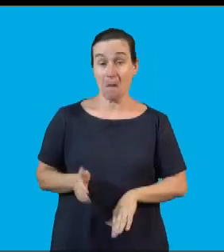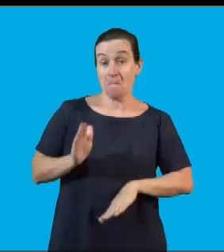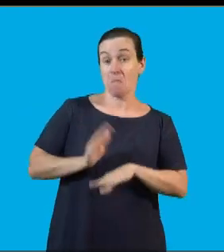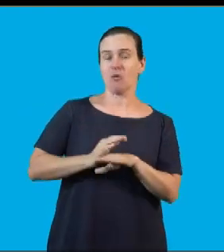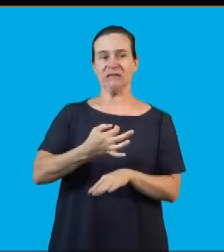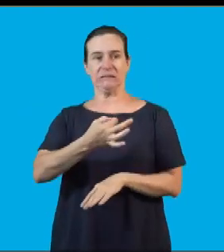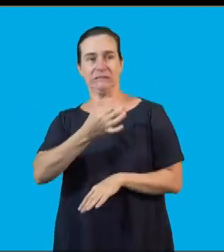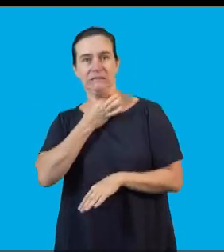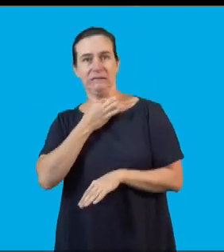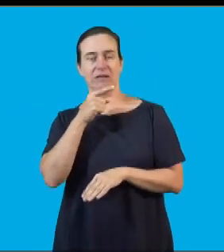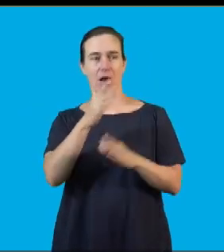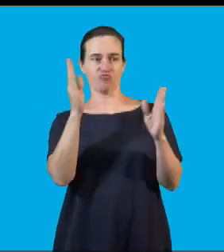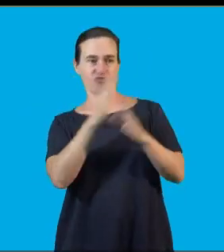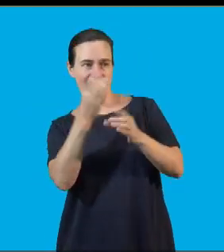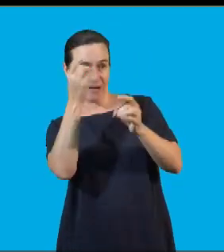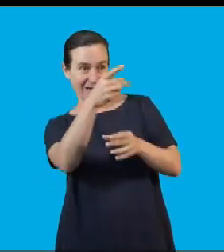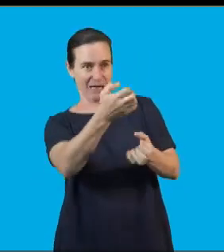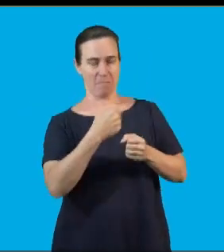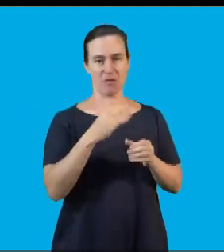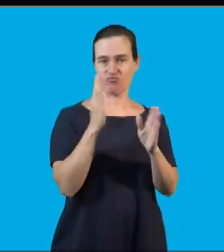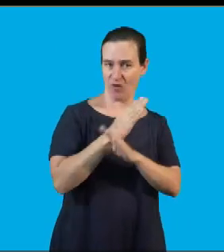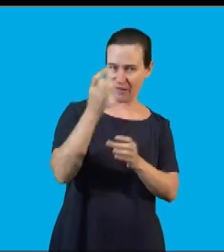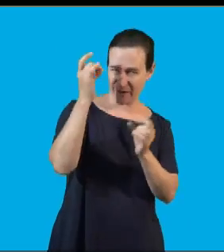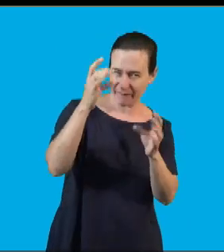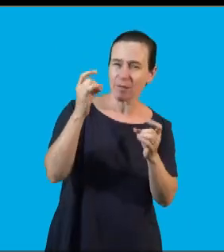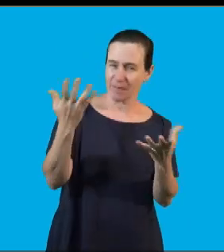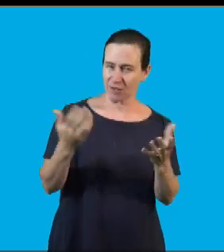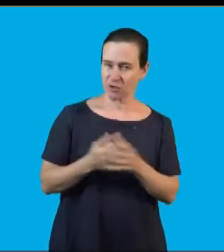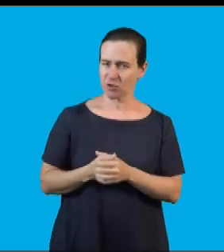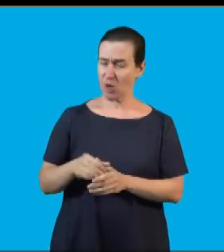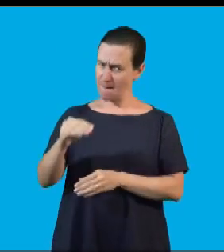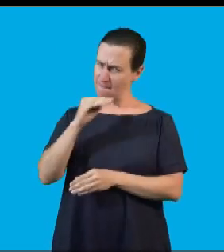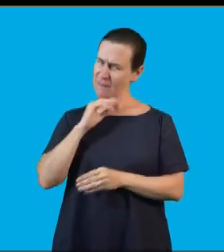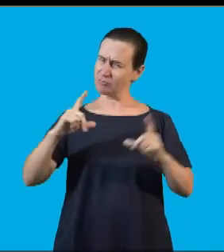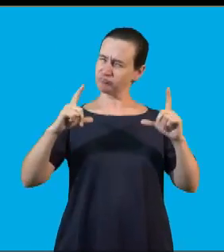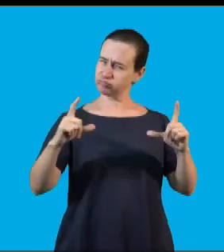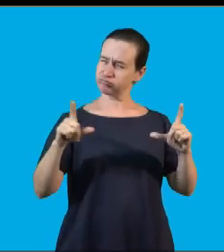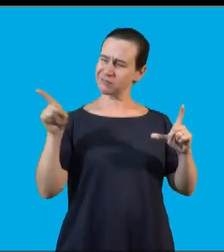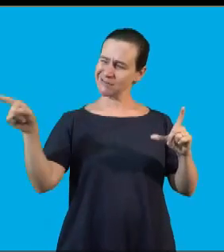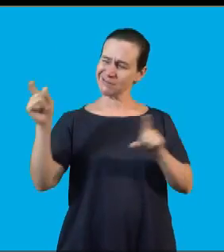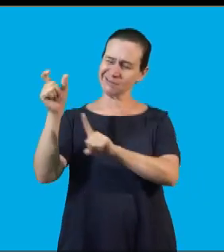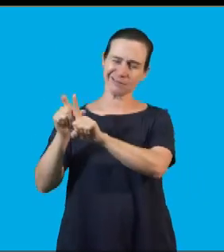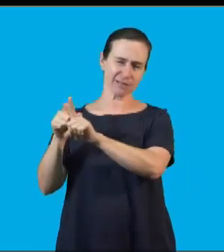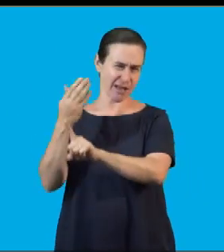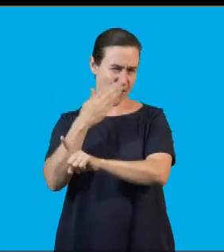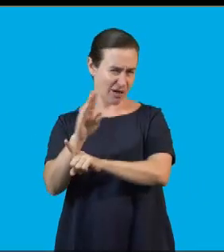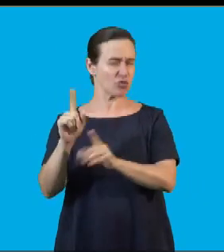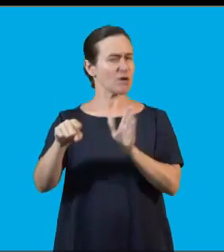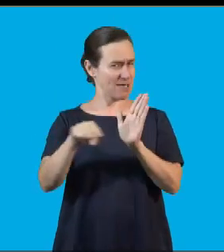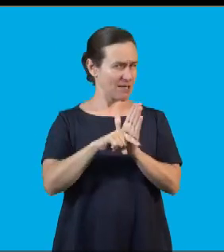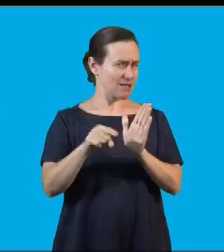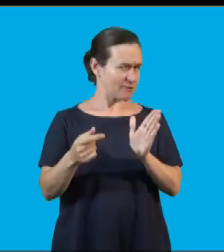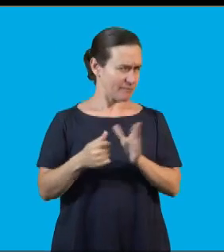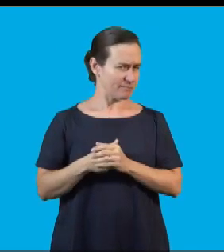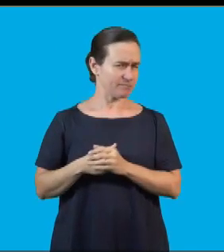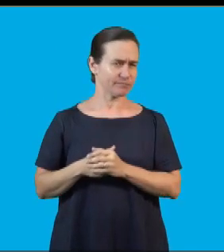of breaches, loss of personal interaction. So here we see that the writer is negative, but again, negative is not strong